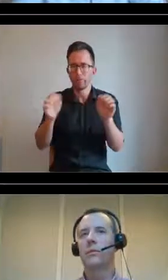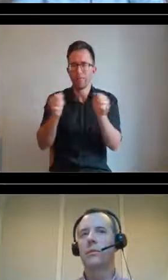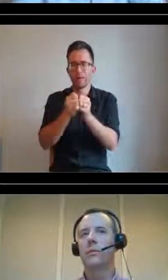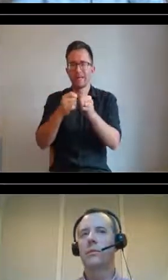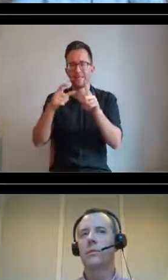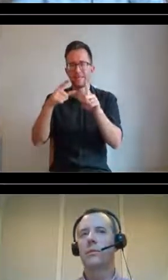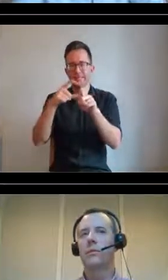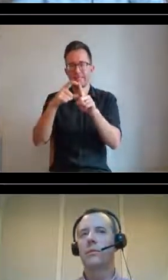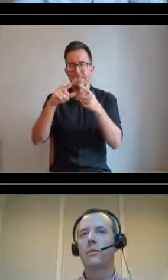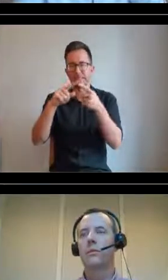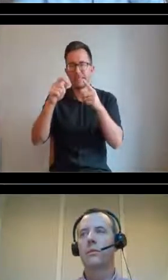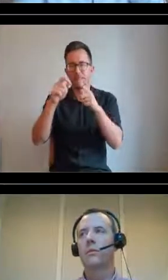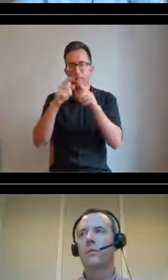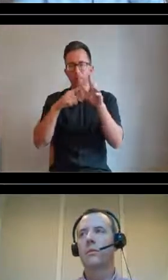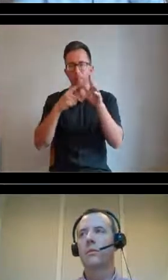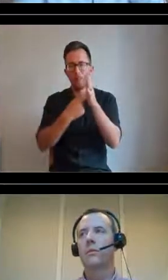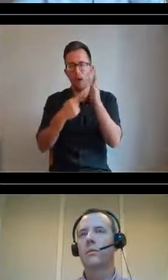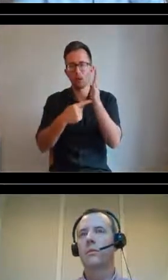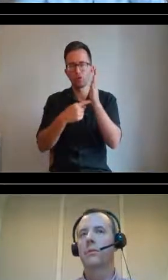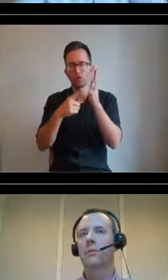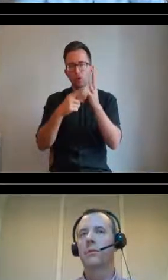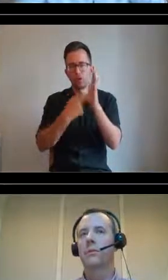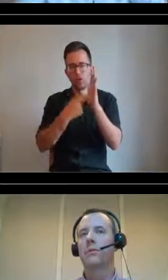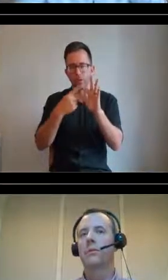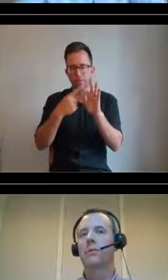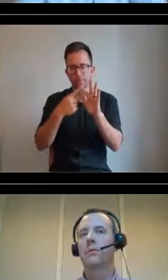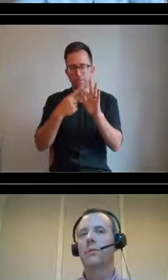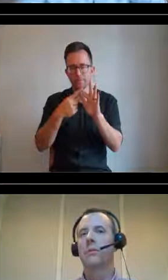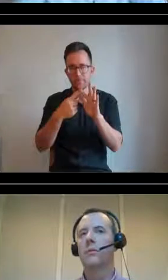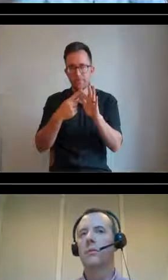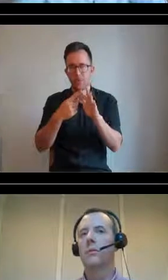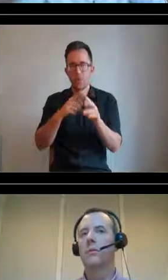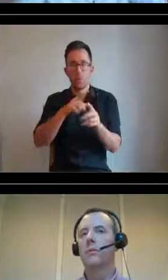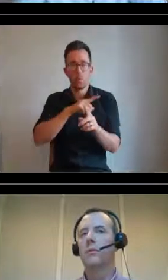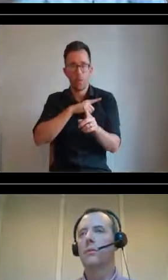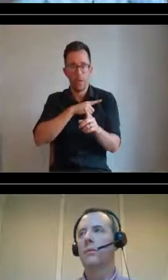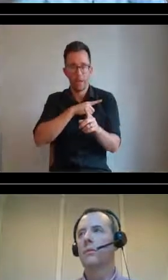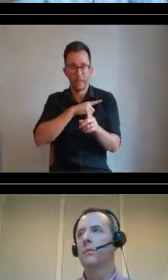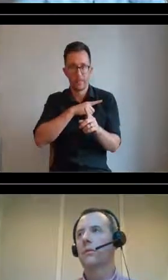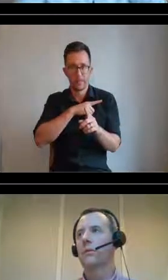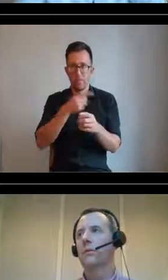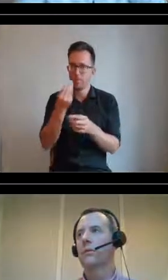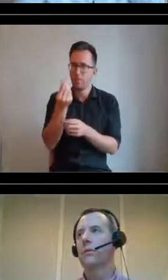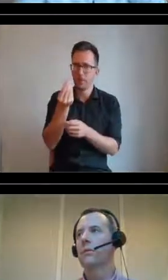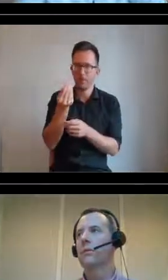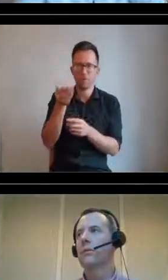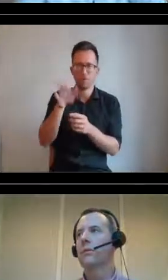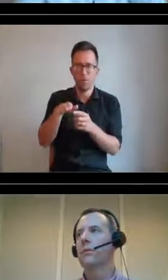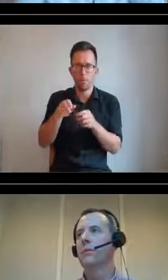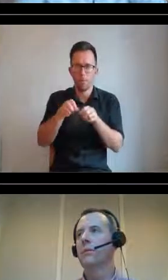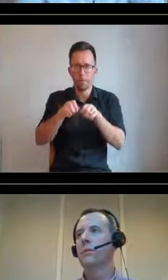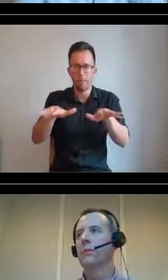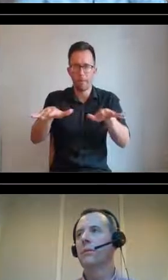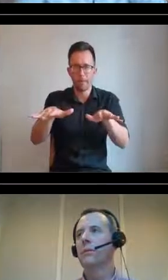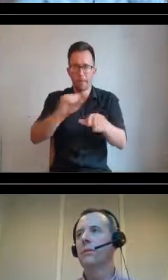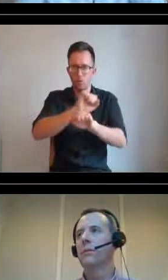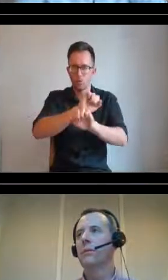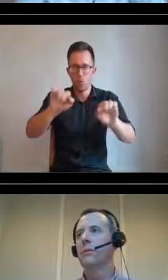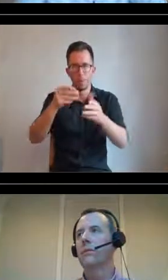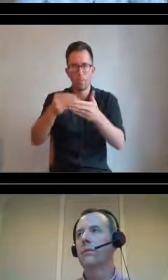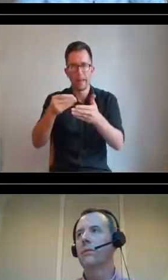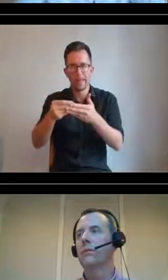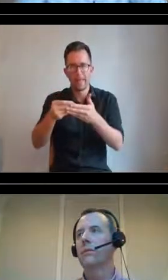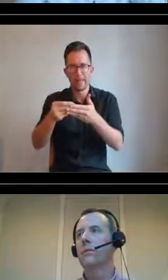need to do something a bit more here. But again, you have, because it's public purse and everything else, you have to actually make sure that